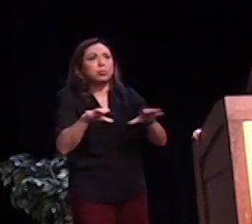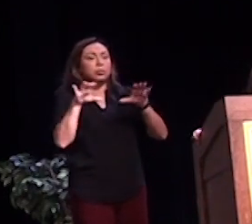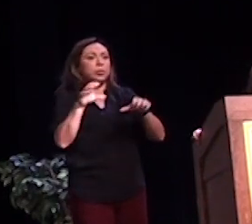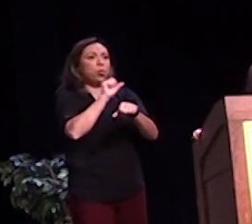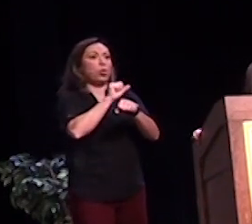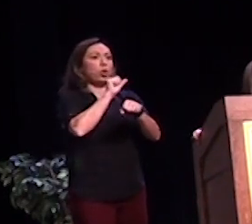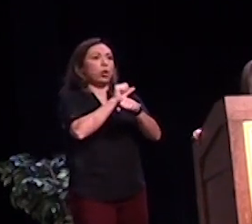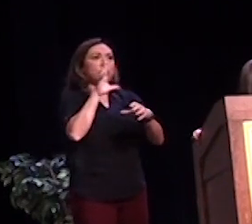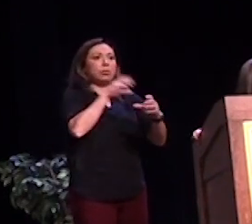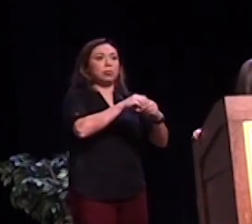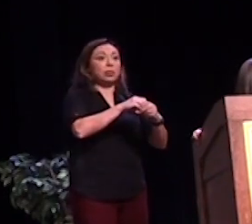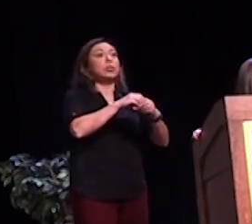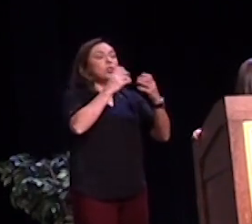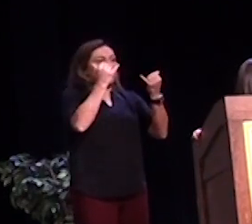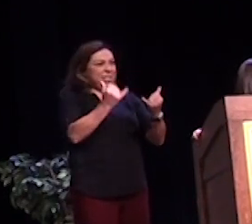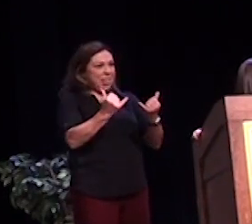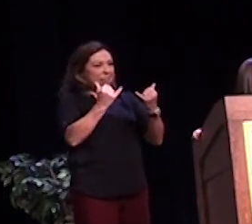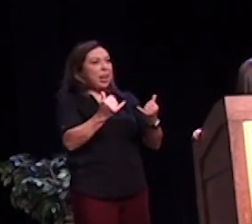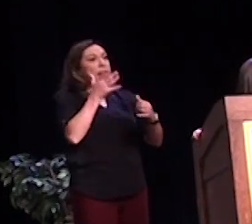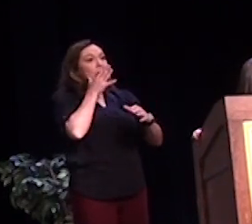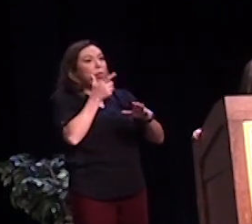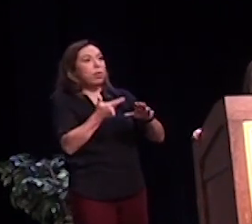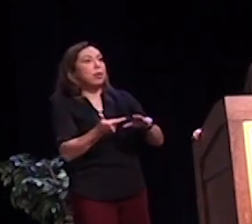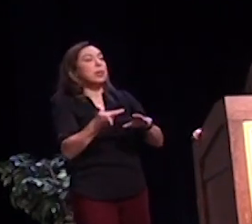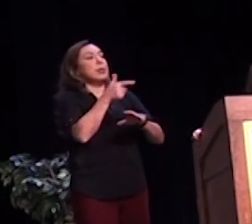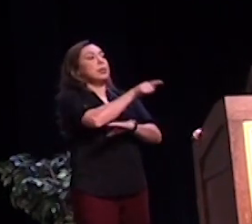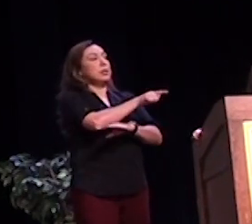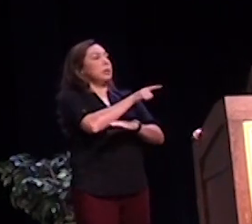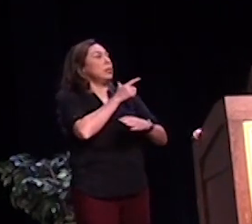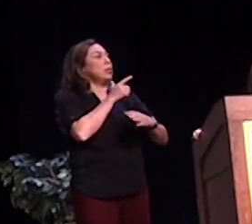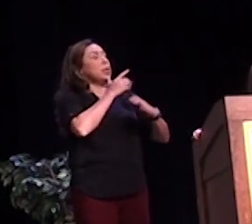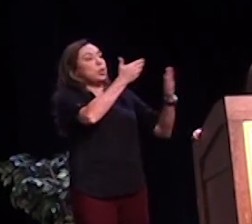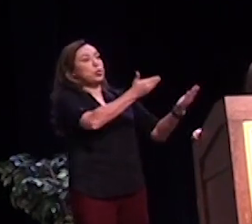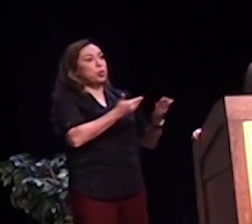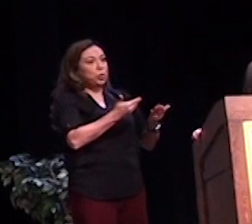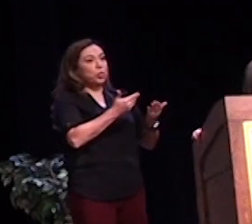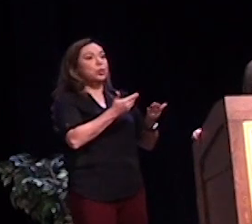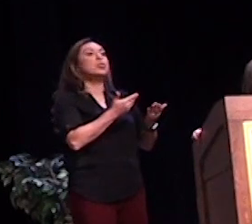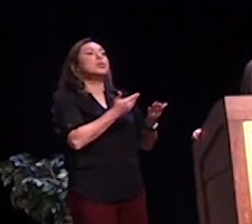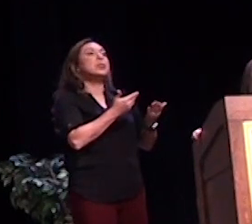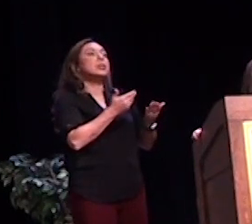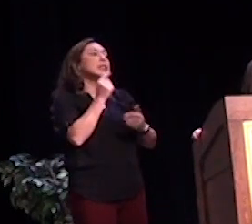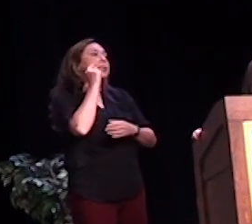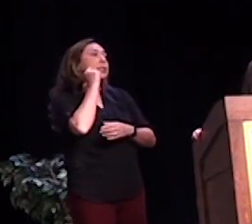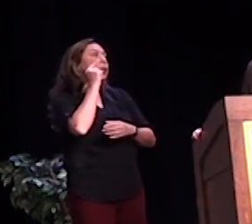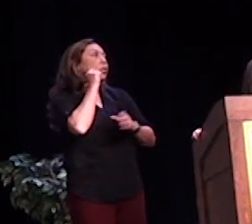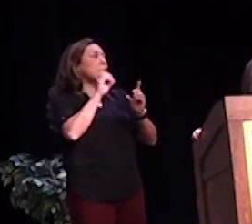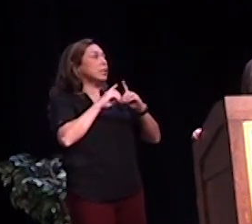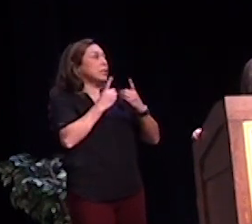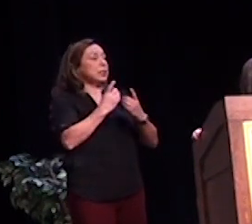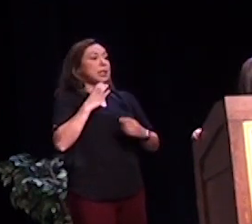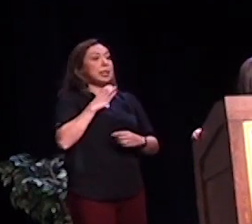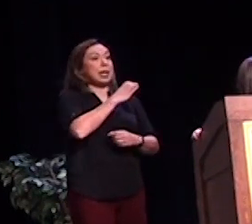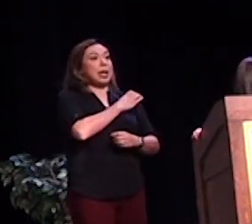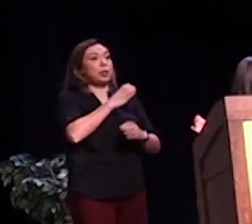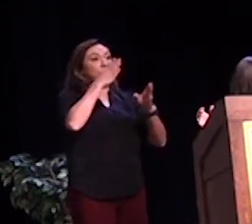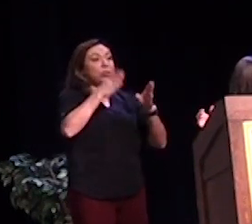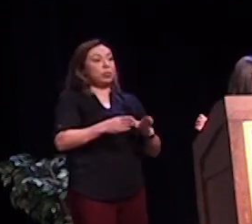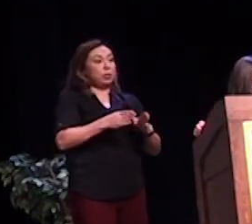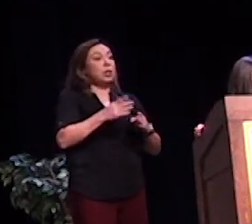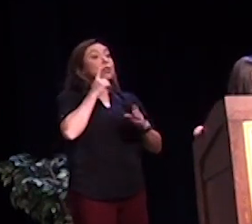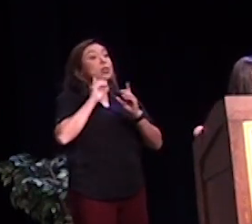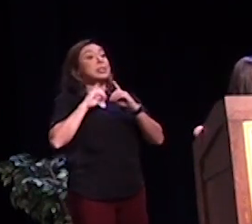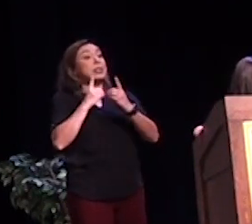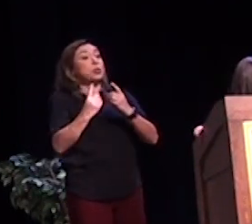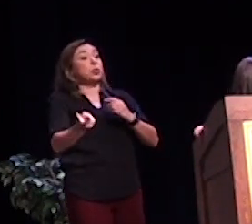do. So without further ado, it is my pleasure to introduce and welcome San Antonio District Councilman for